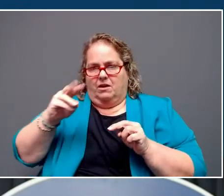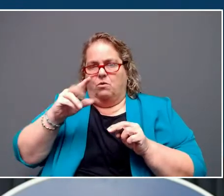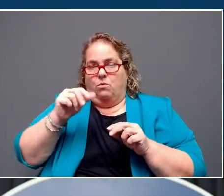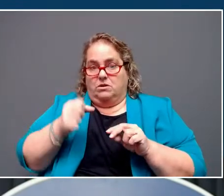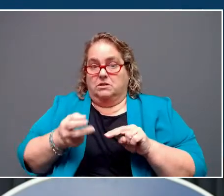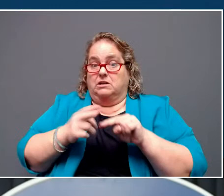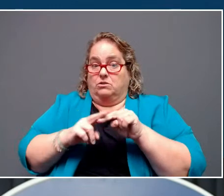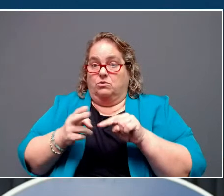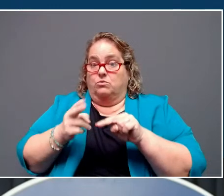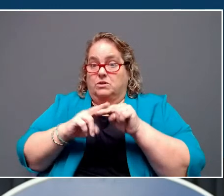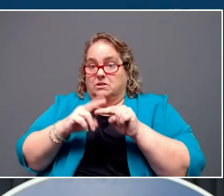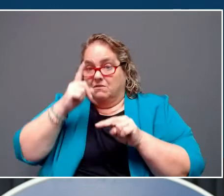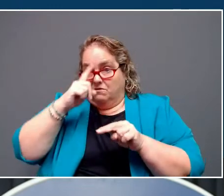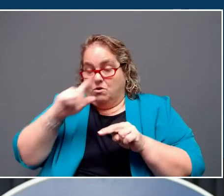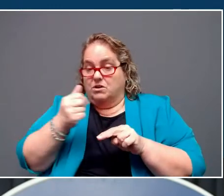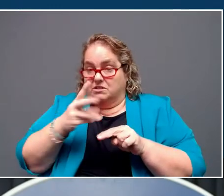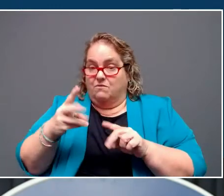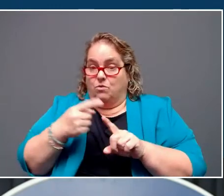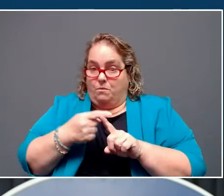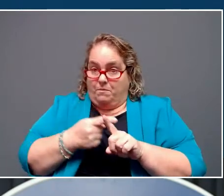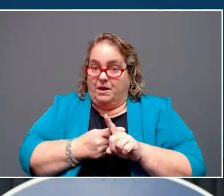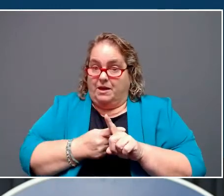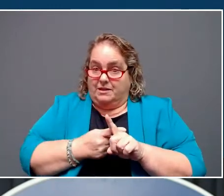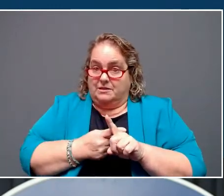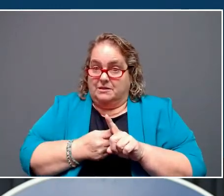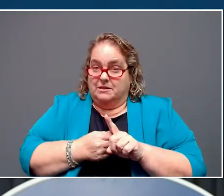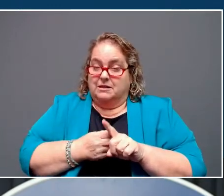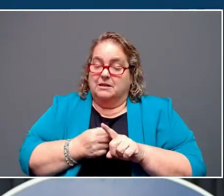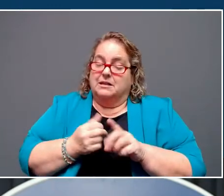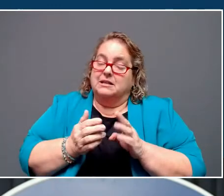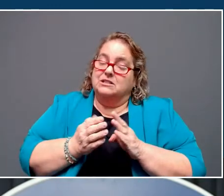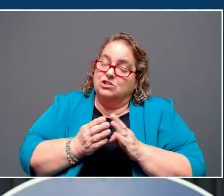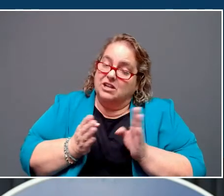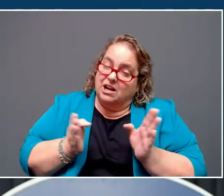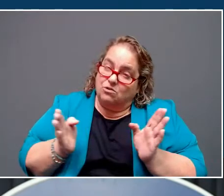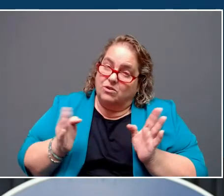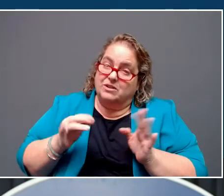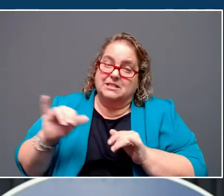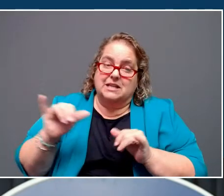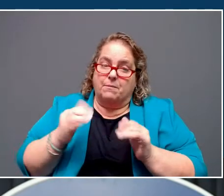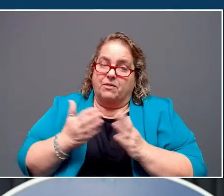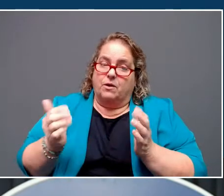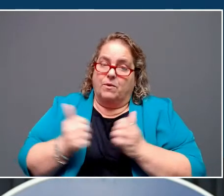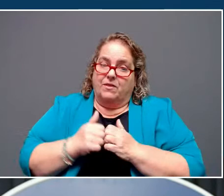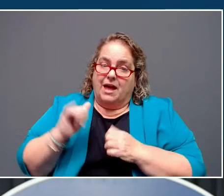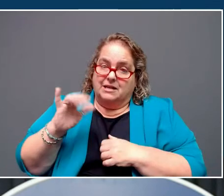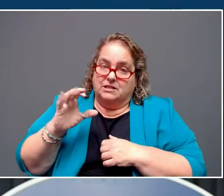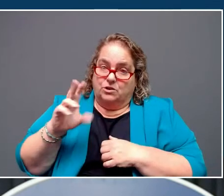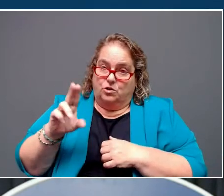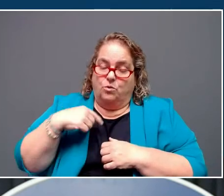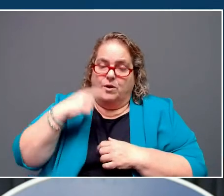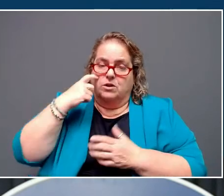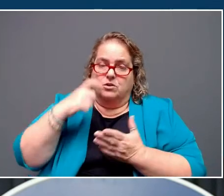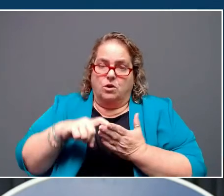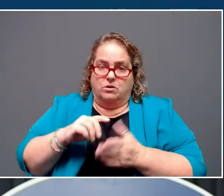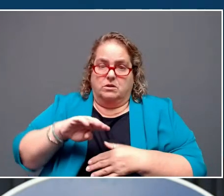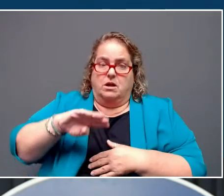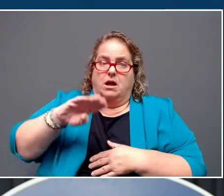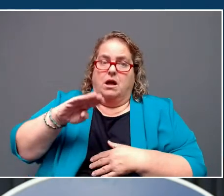for several months. Generally, the same thing in the ICU, which will lag